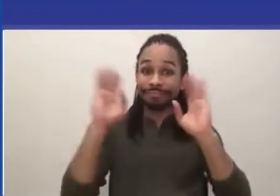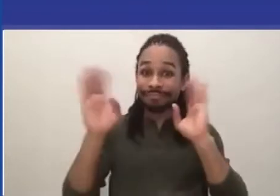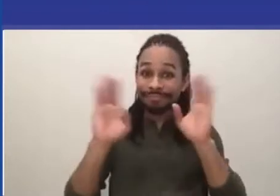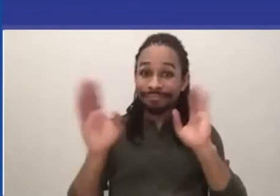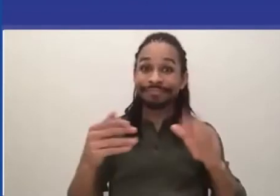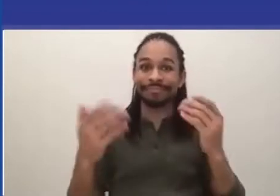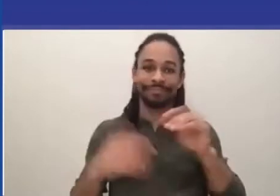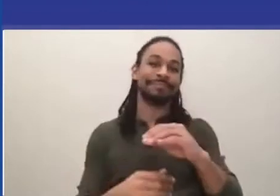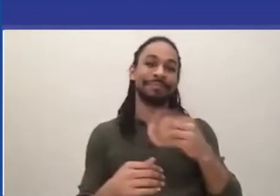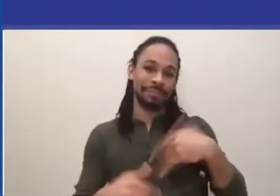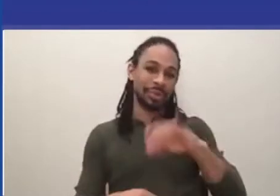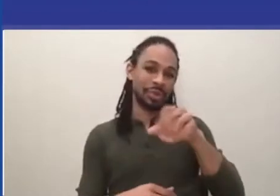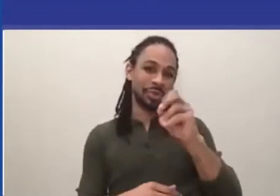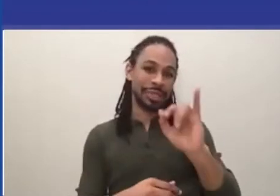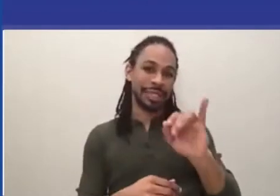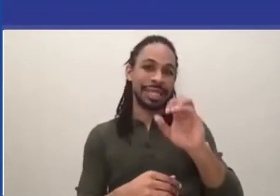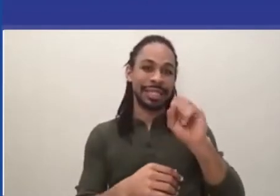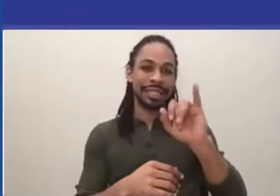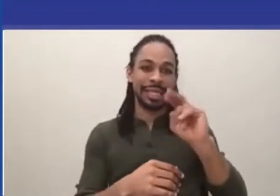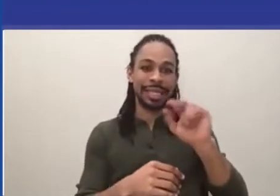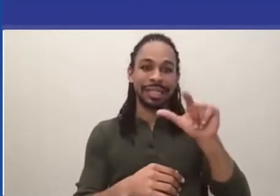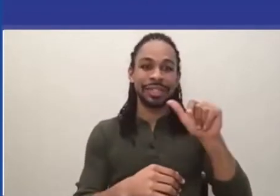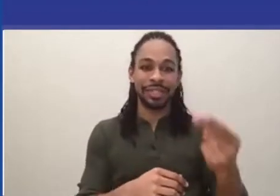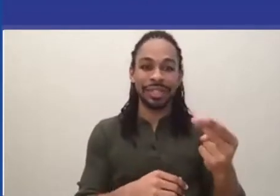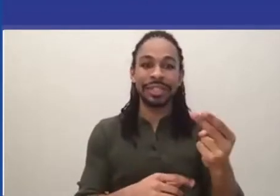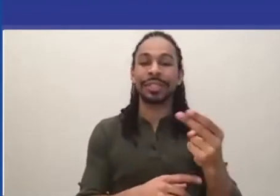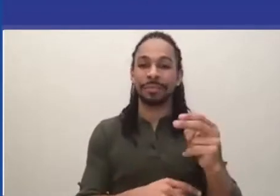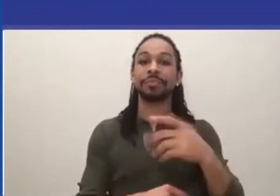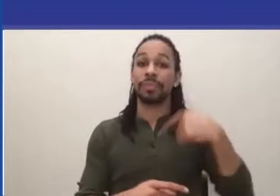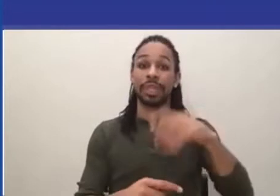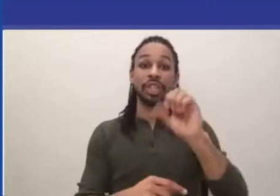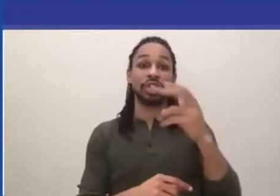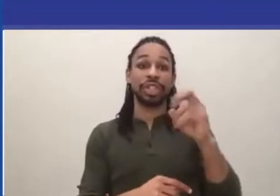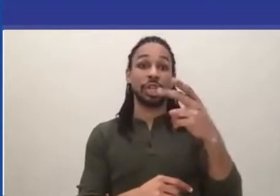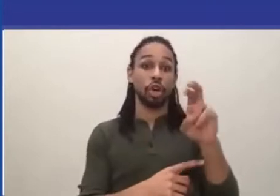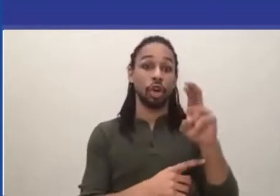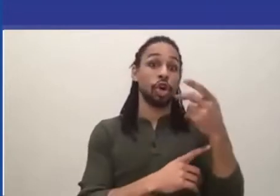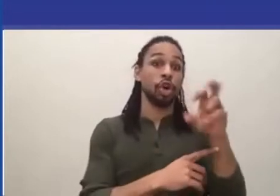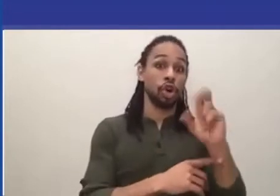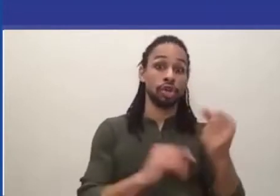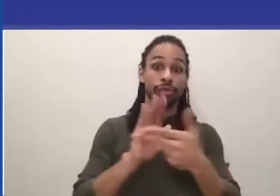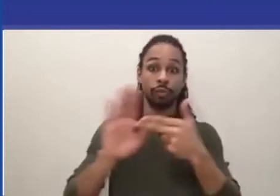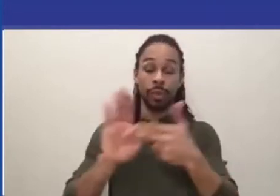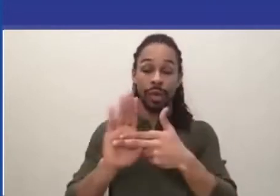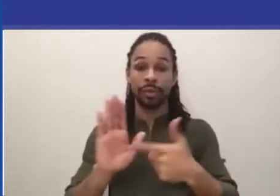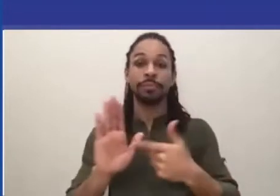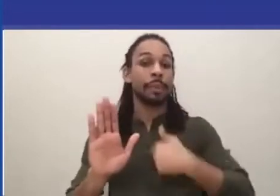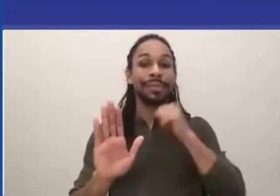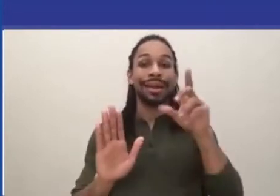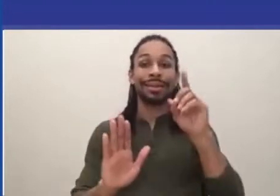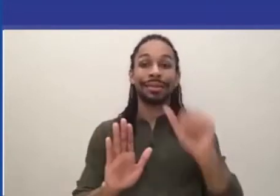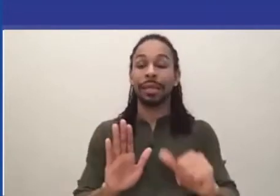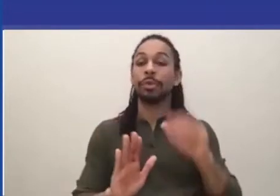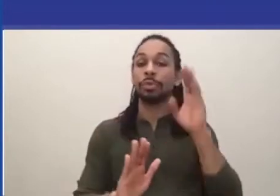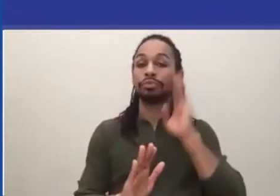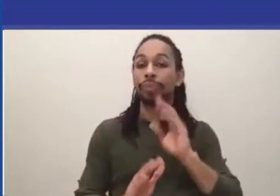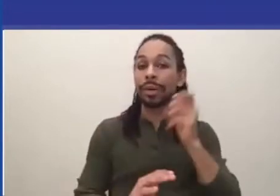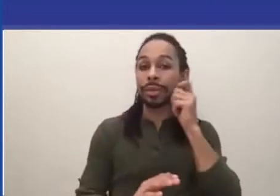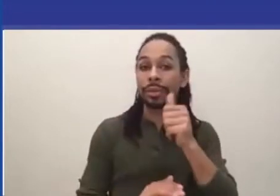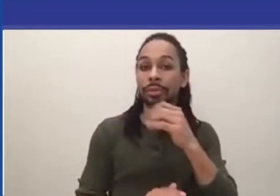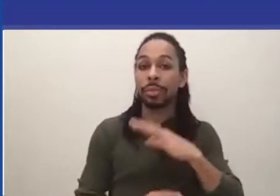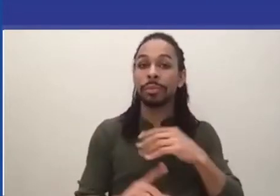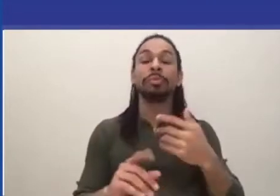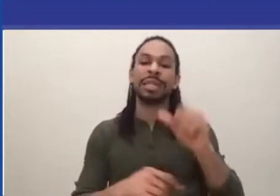am a non-disabled brown-skinned woman of South Asian descent. I am on unceded